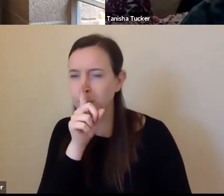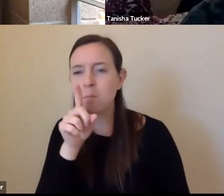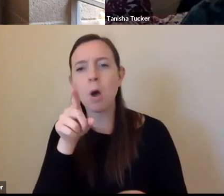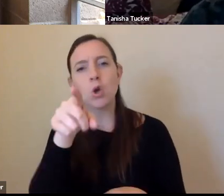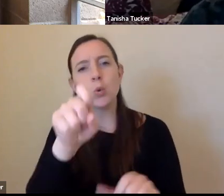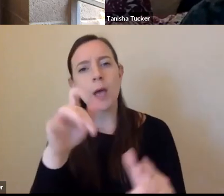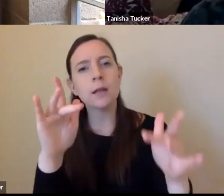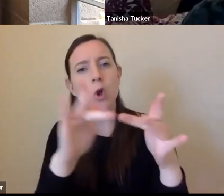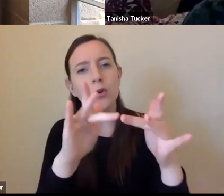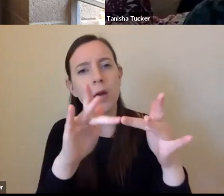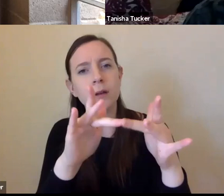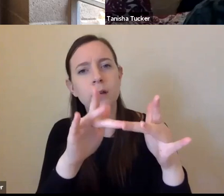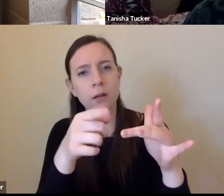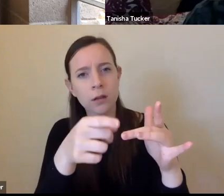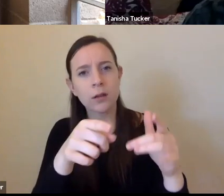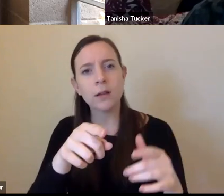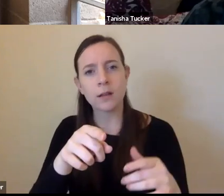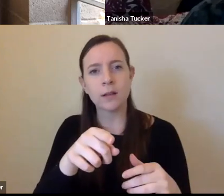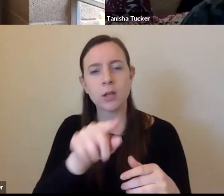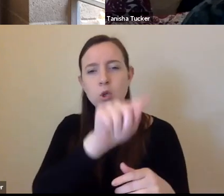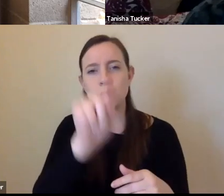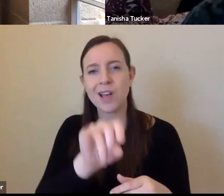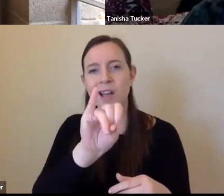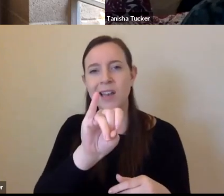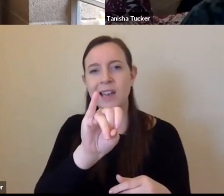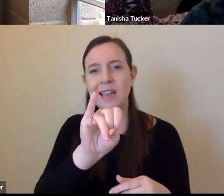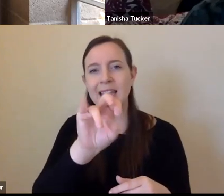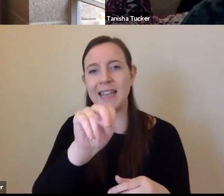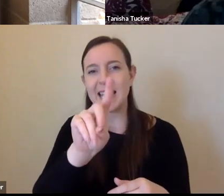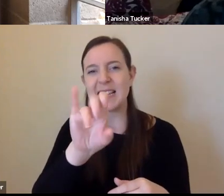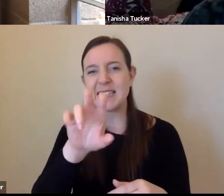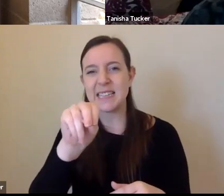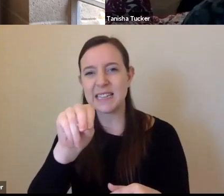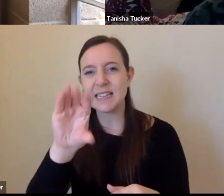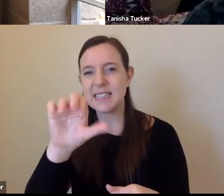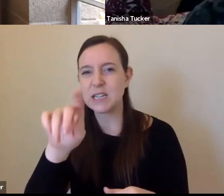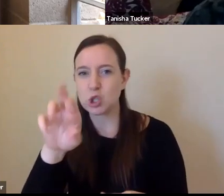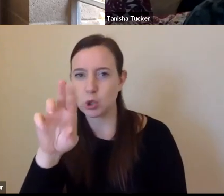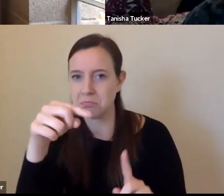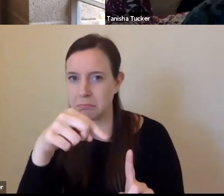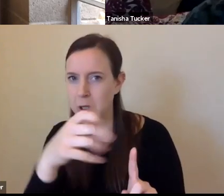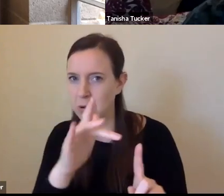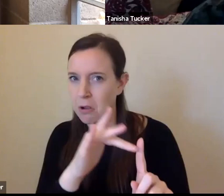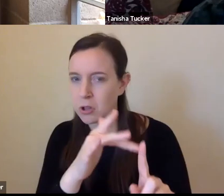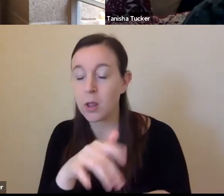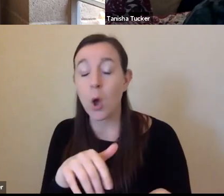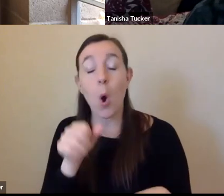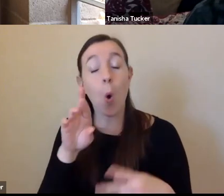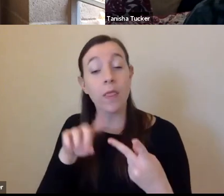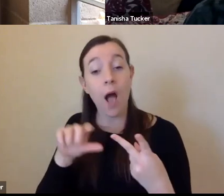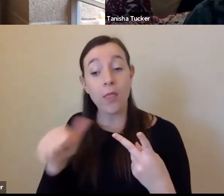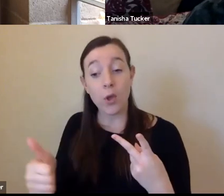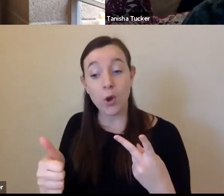focus on. They come through and, do these classes. Also another one is the Sanavir Co-op